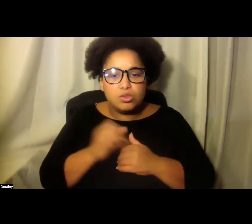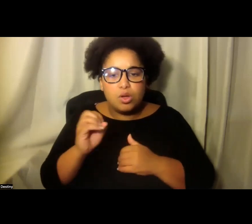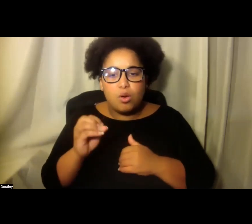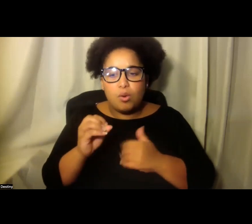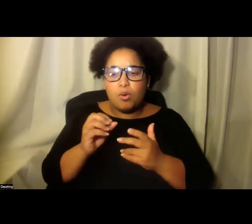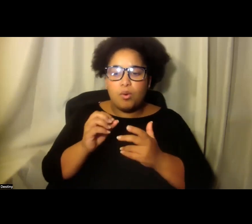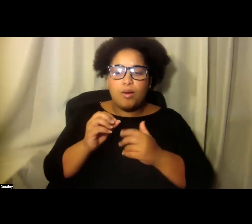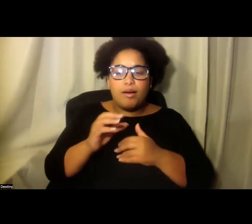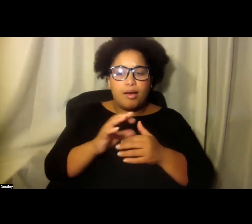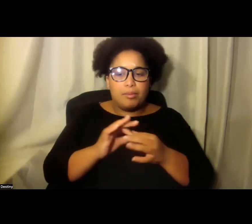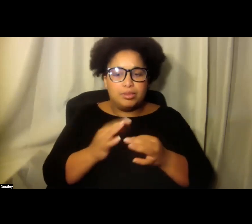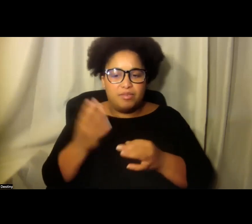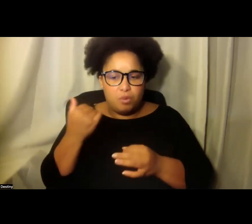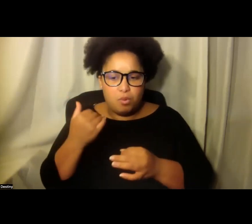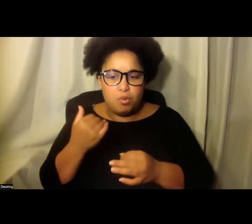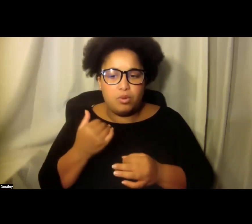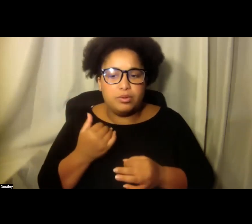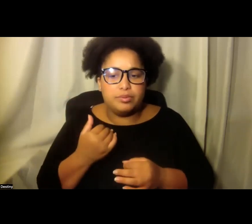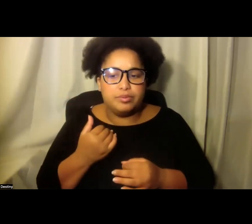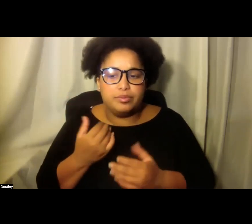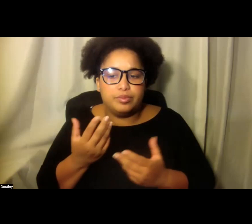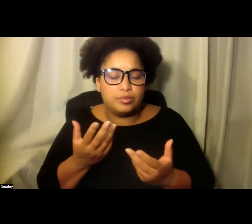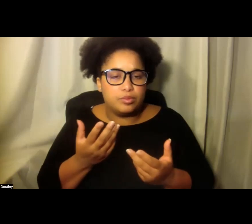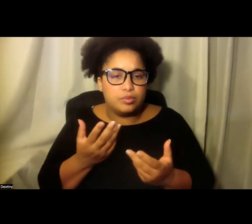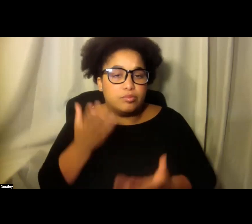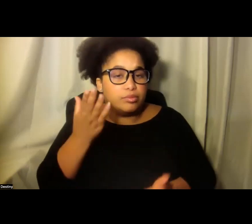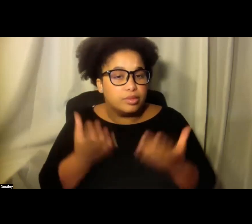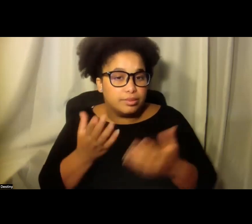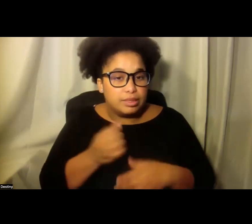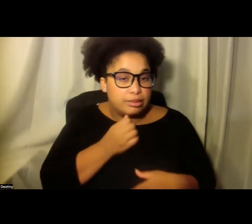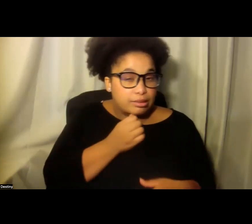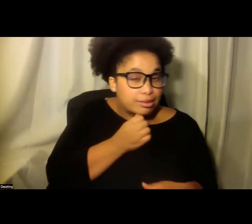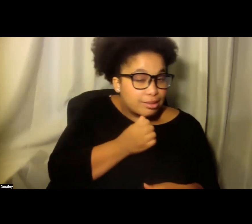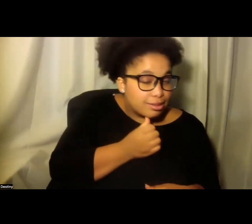I like I said, at face value, maybe not